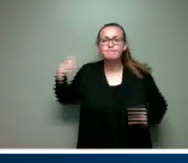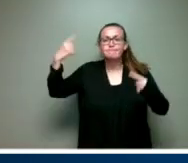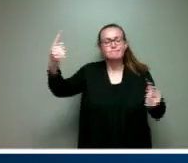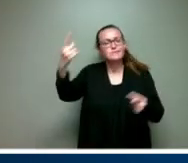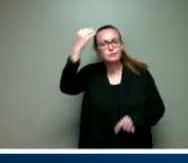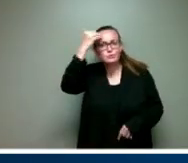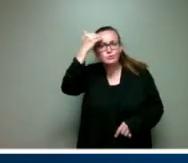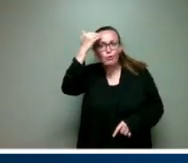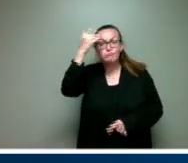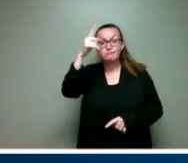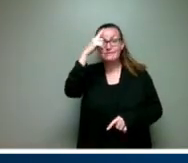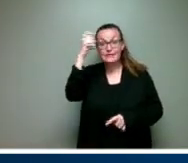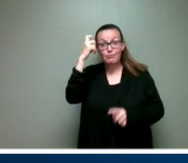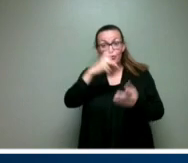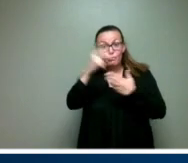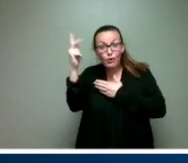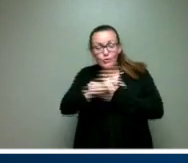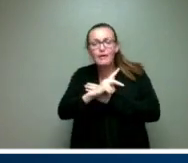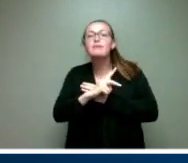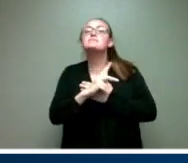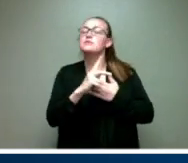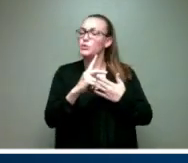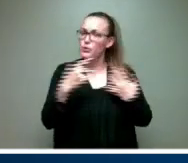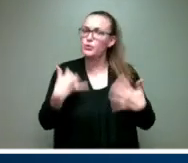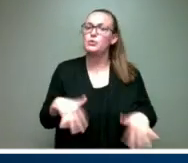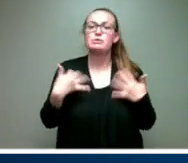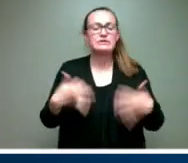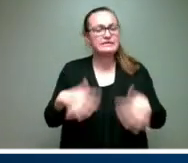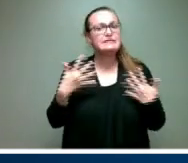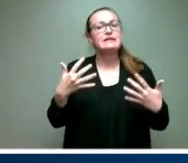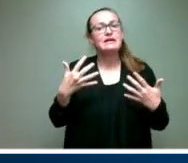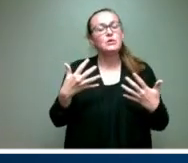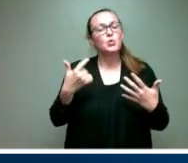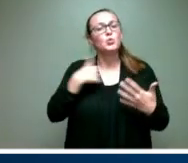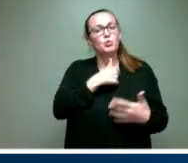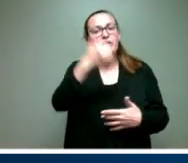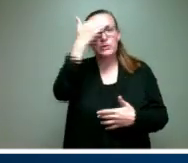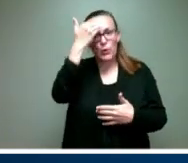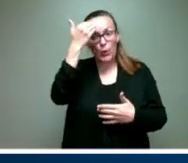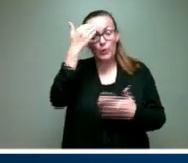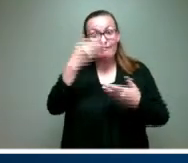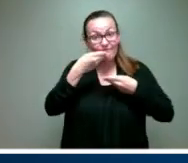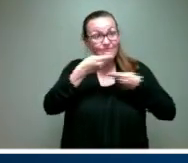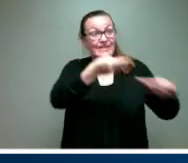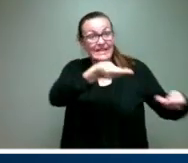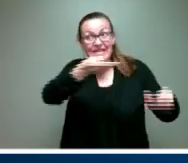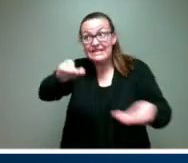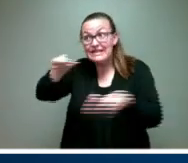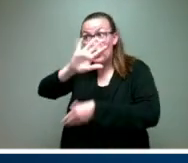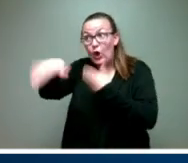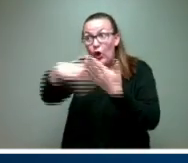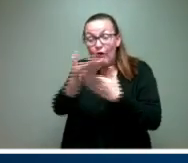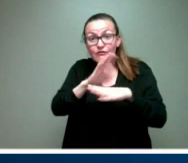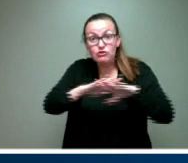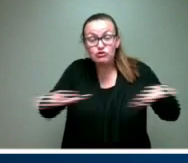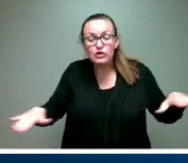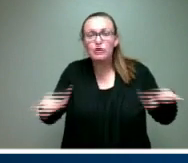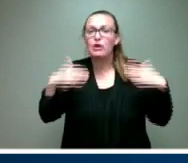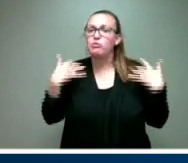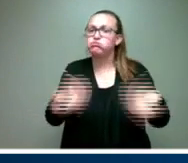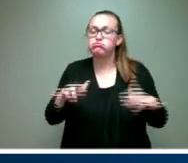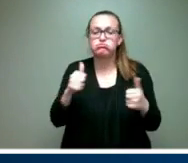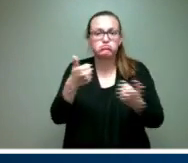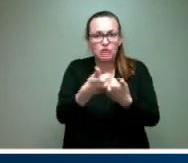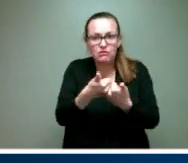It keeps them, you know, fed. It keeps them socialized. You were talking about Dr. Dixon, how much kids miss their friends. Yeah. And